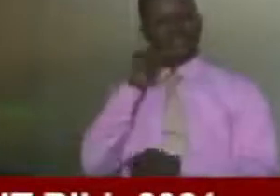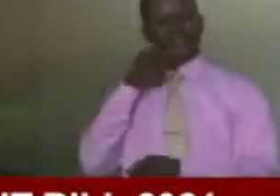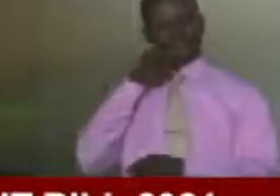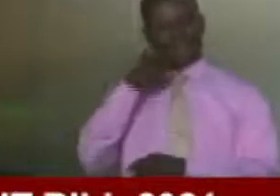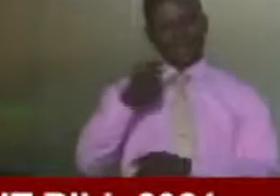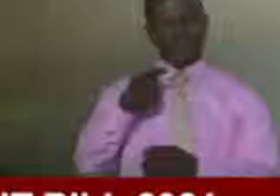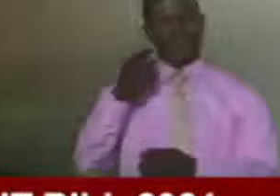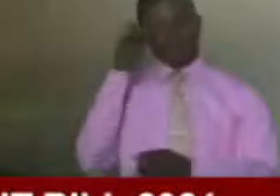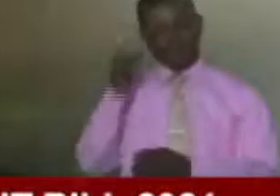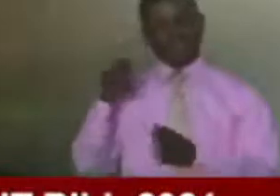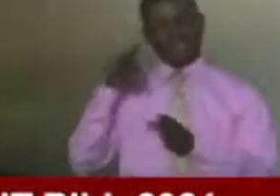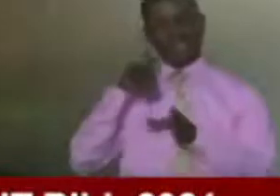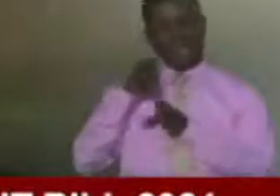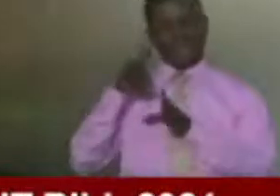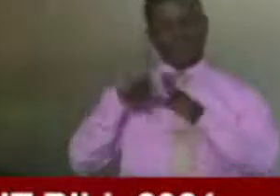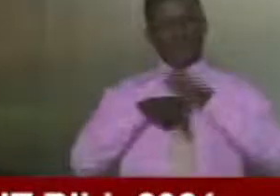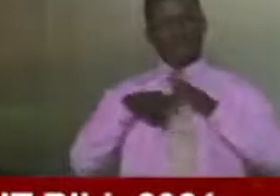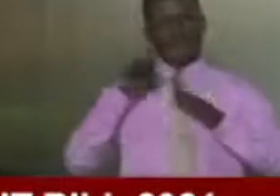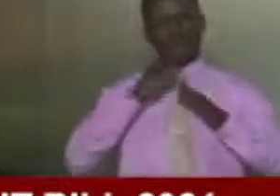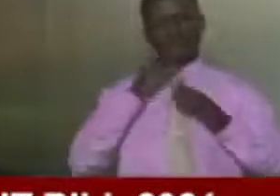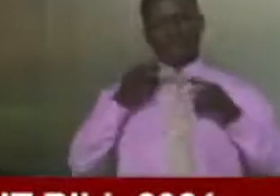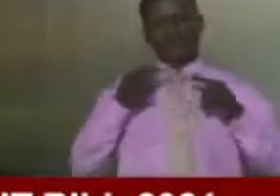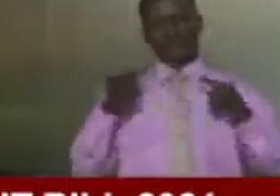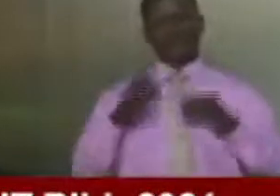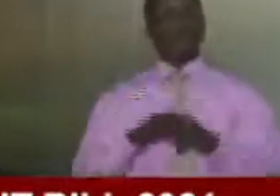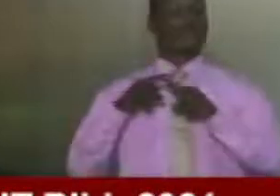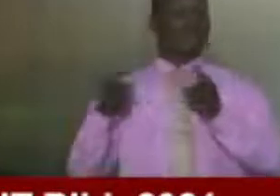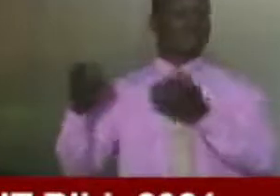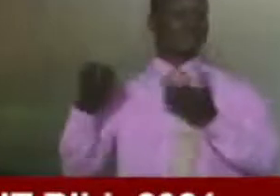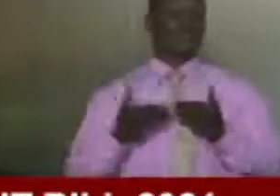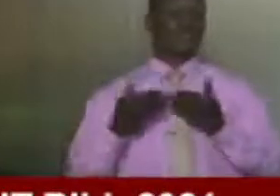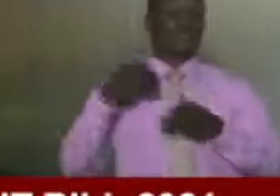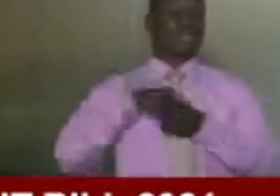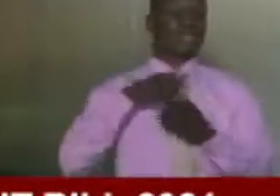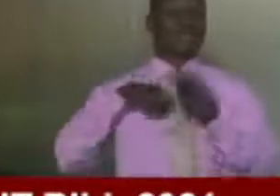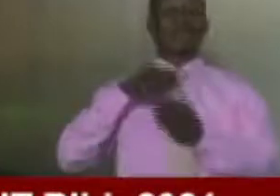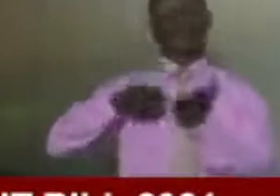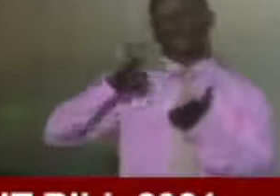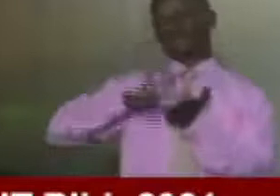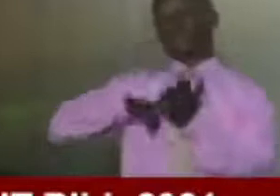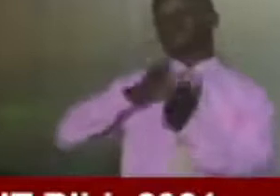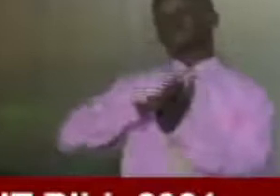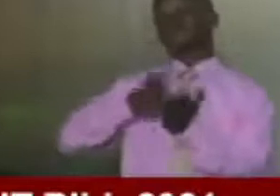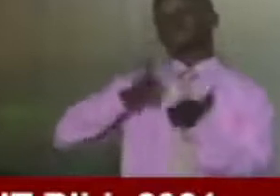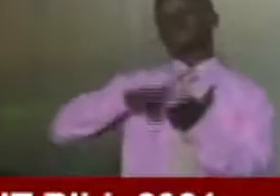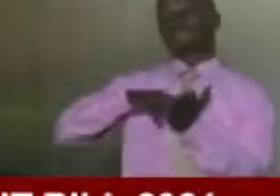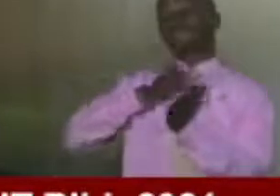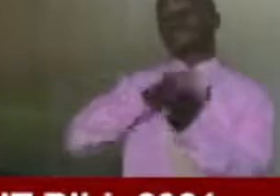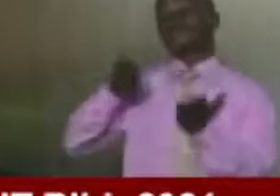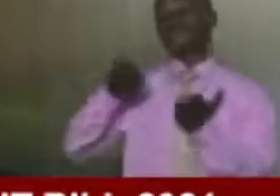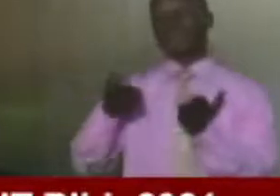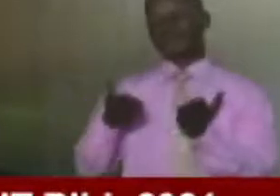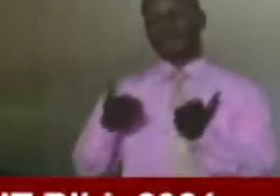direct primaries will be impossible now. He brought about the register. Even though our party, our professor, just